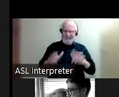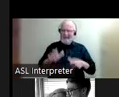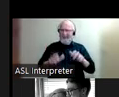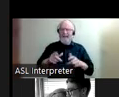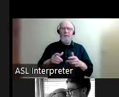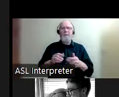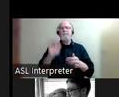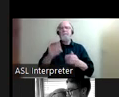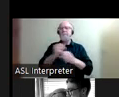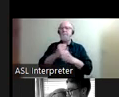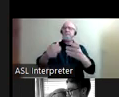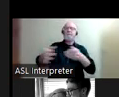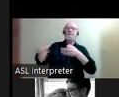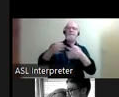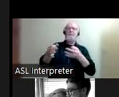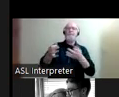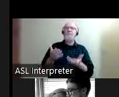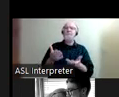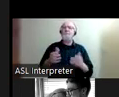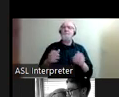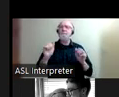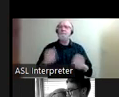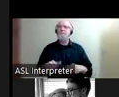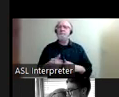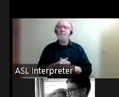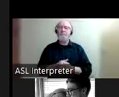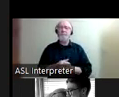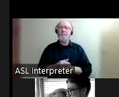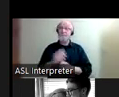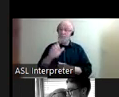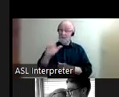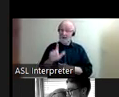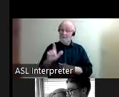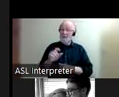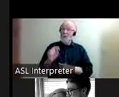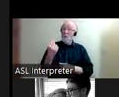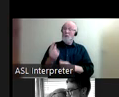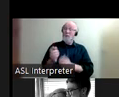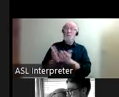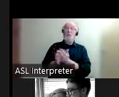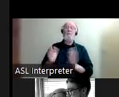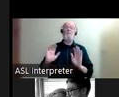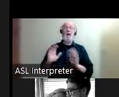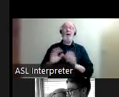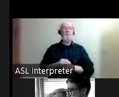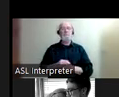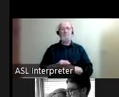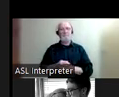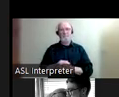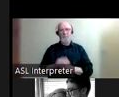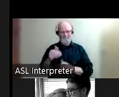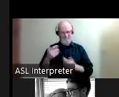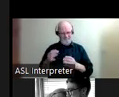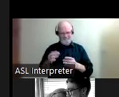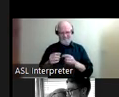and discover more about. Because as you know, like, libraries are not just books, but as you might have seen